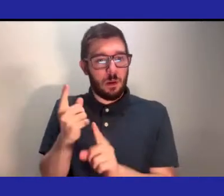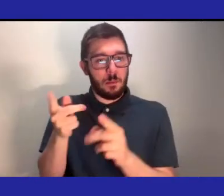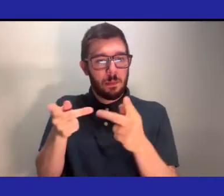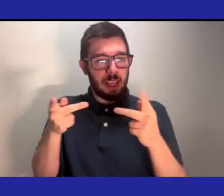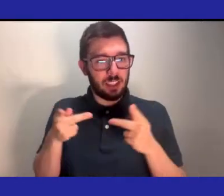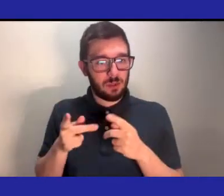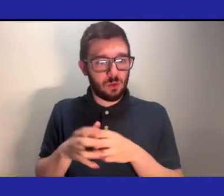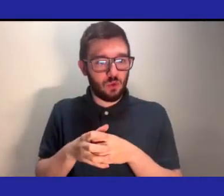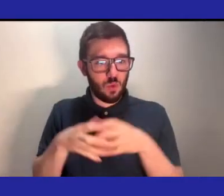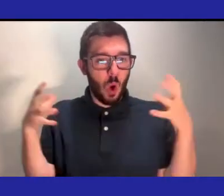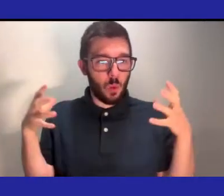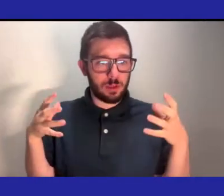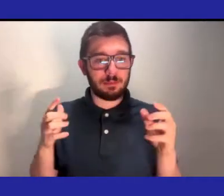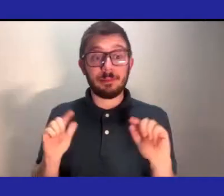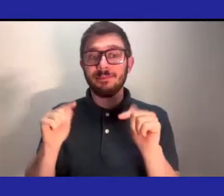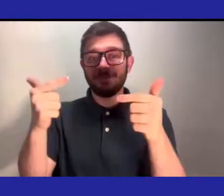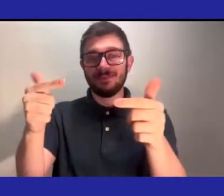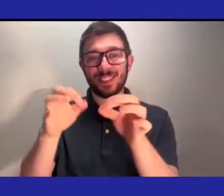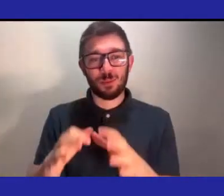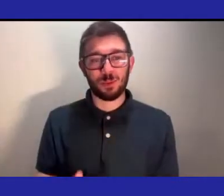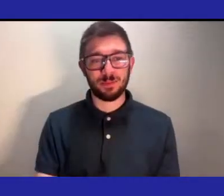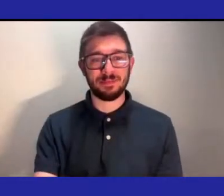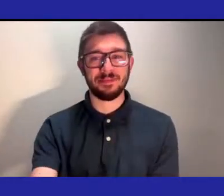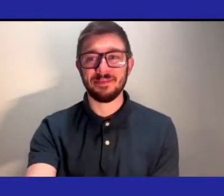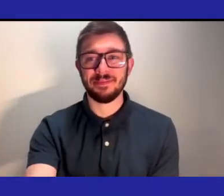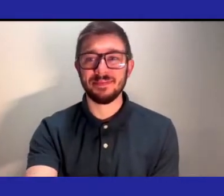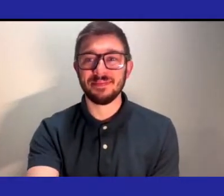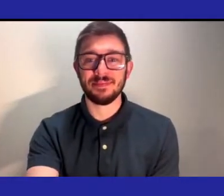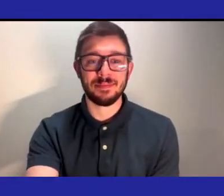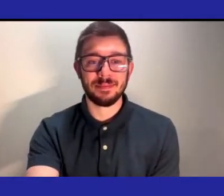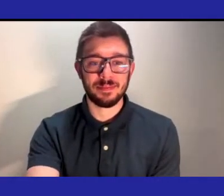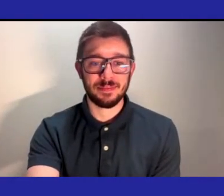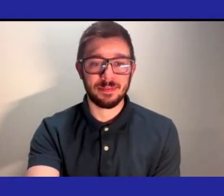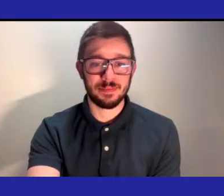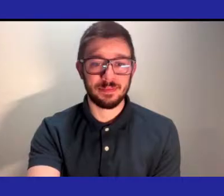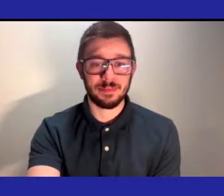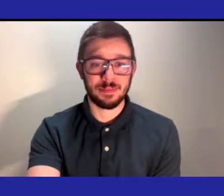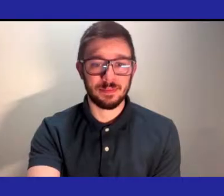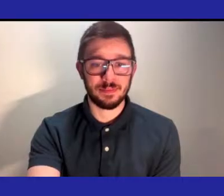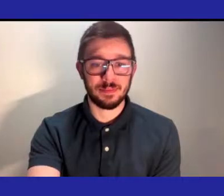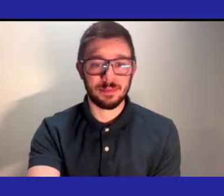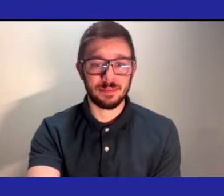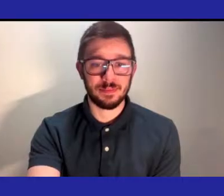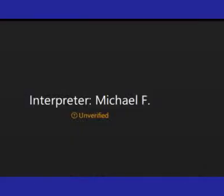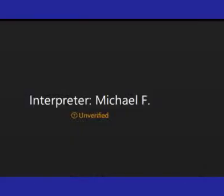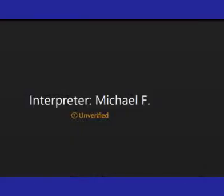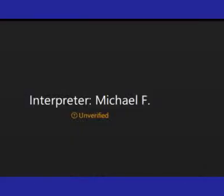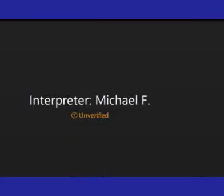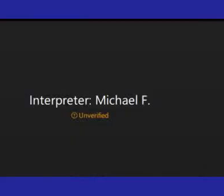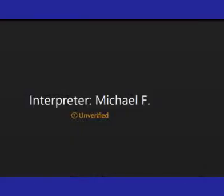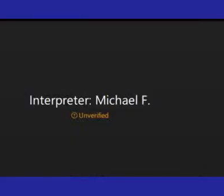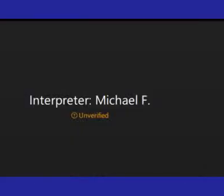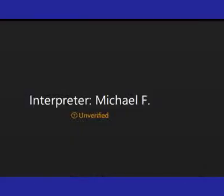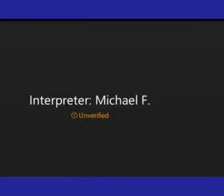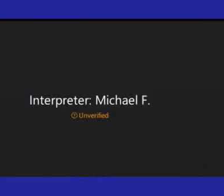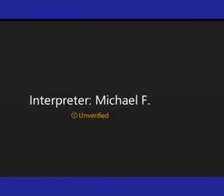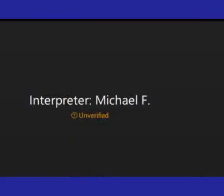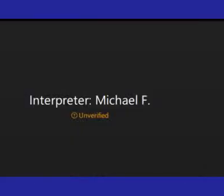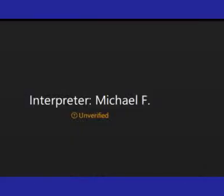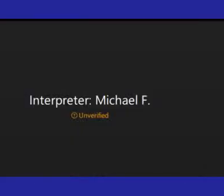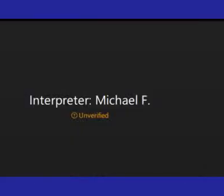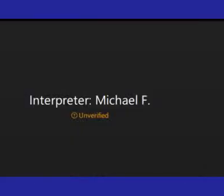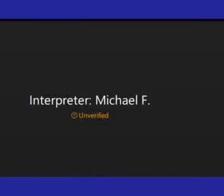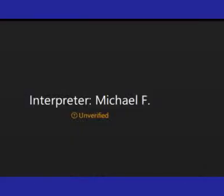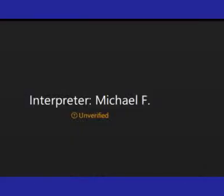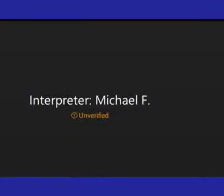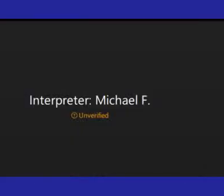So some of the, the next slide we can go to. So some of the issues that happen during the day,